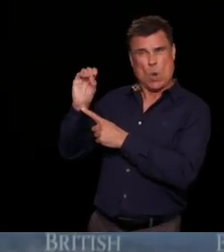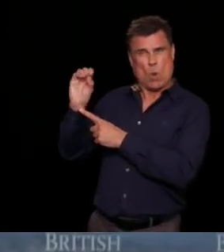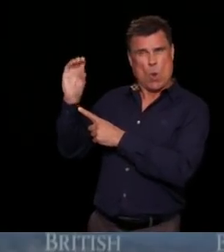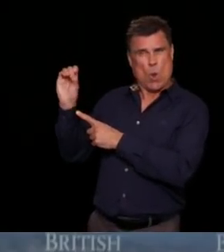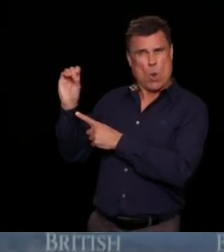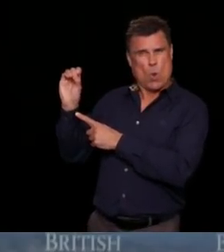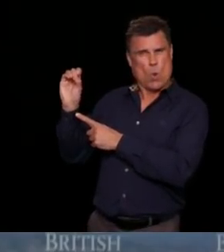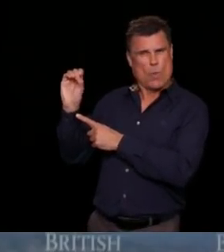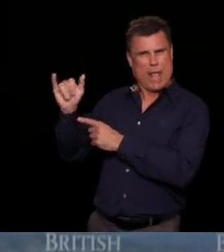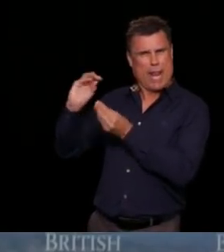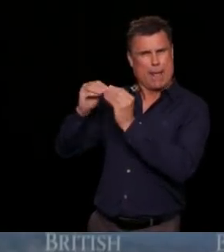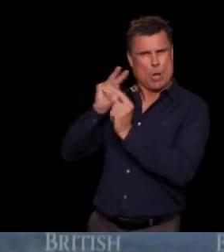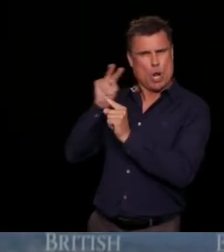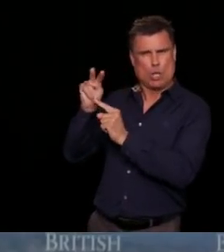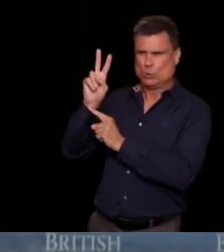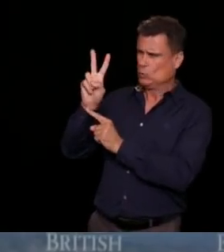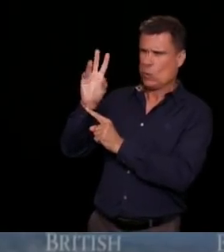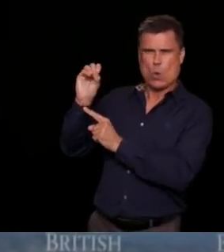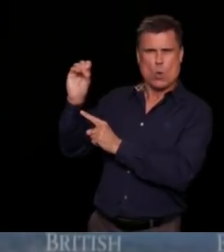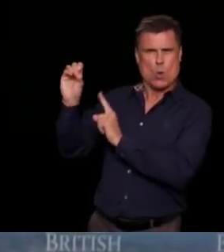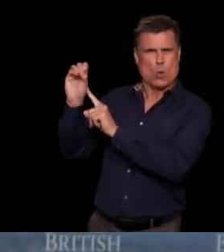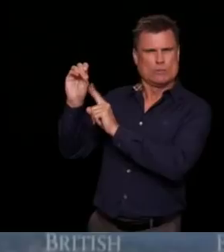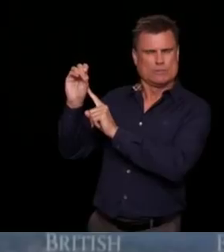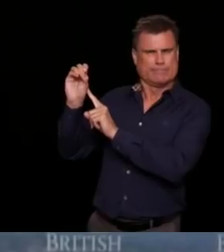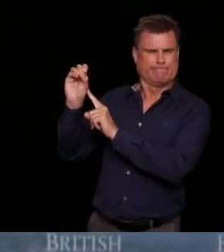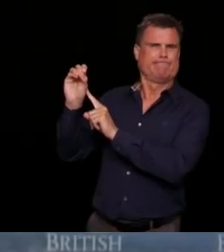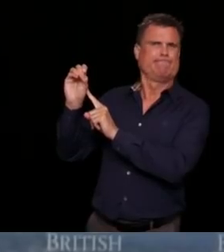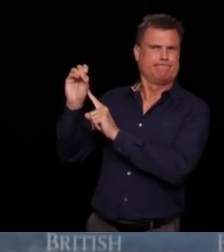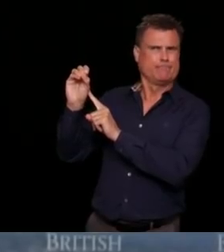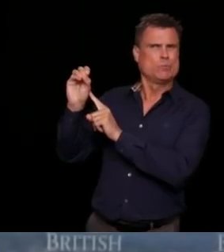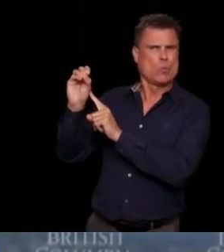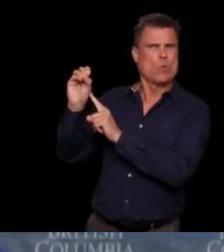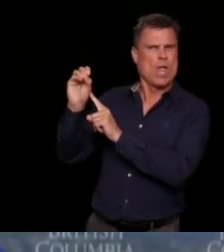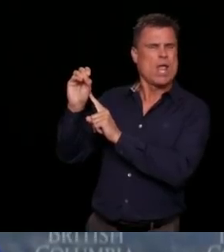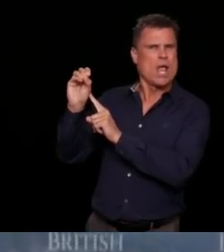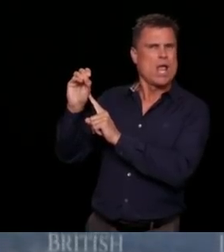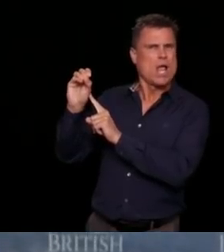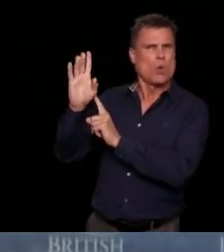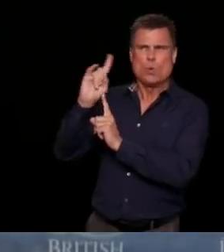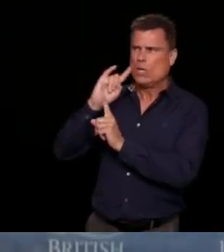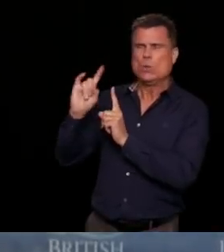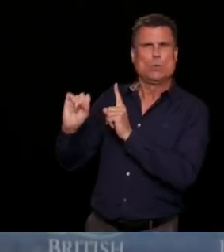I think, of the extent of the loss. We're also reminded during this